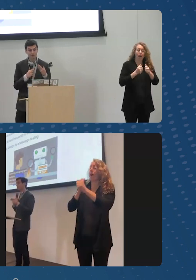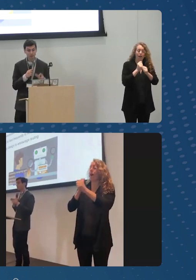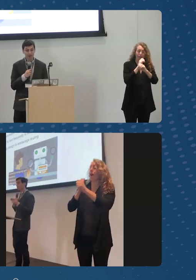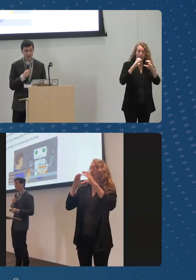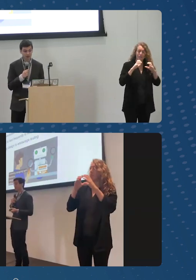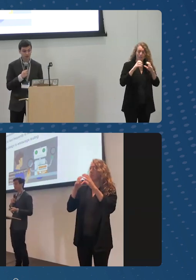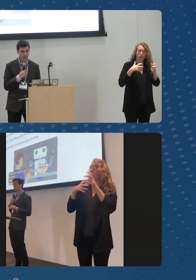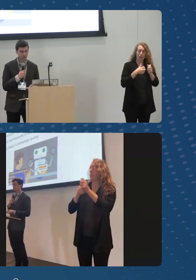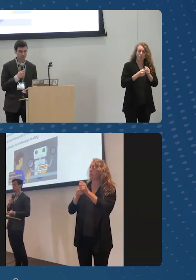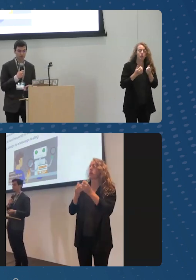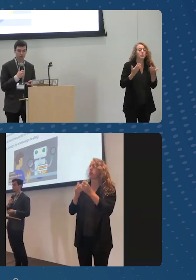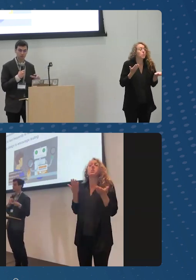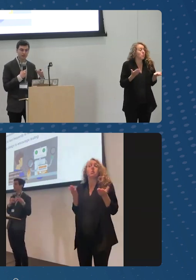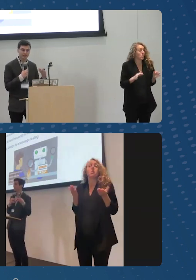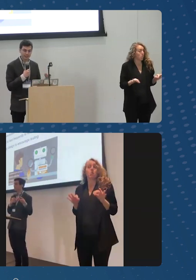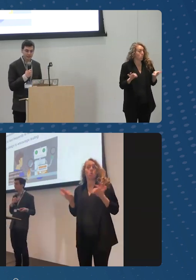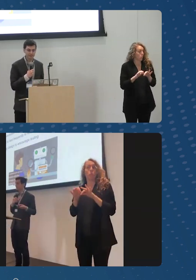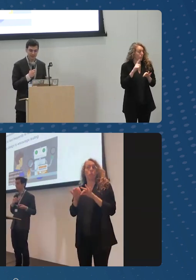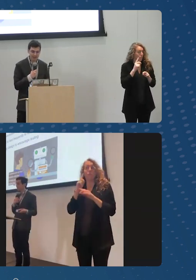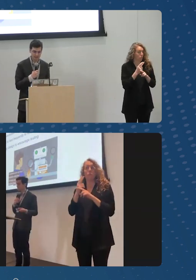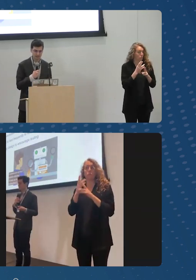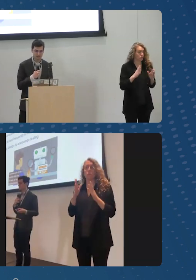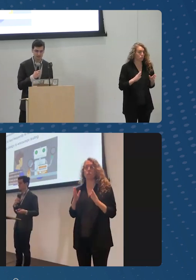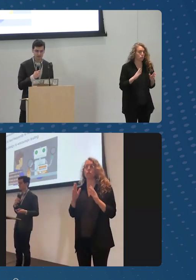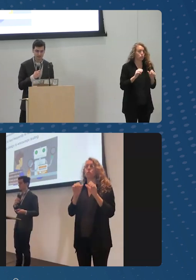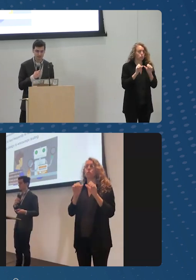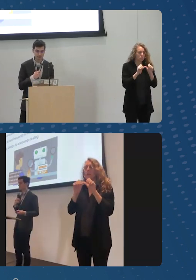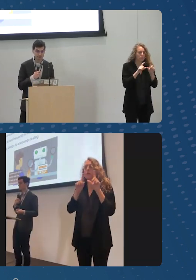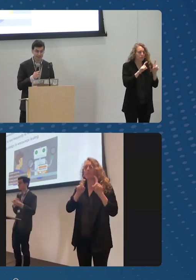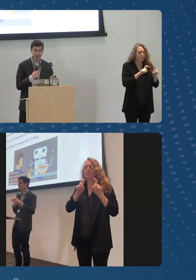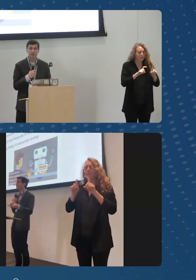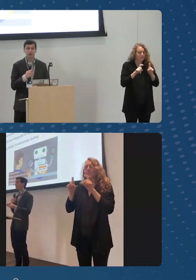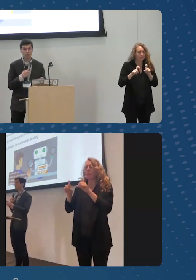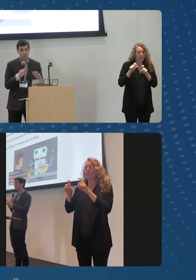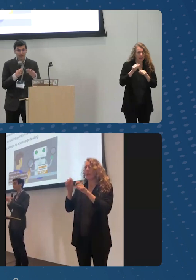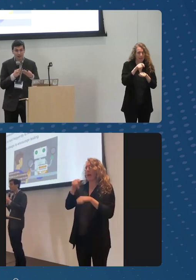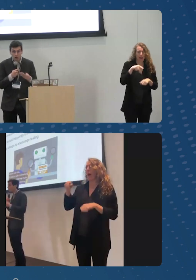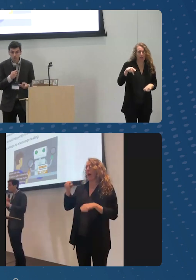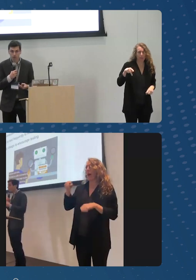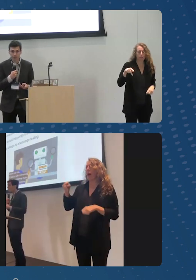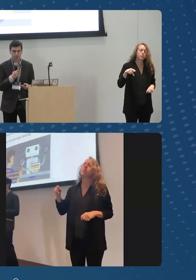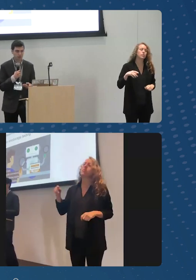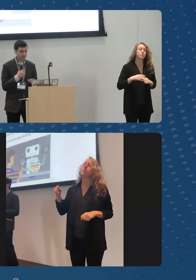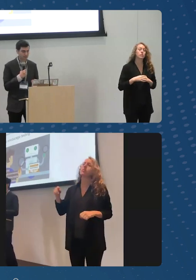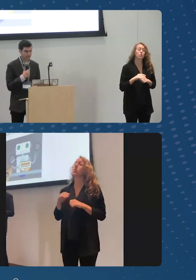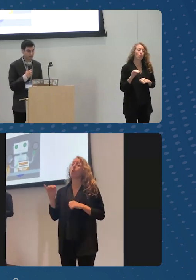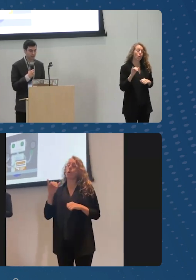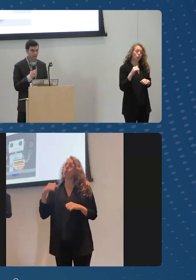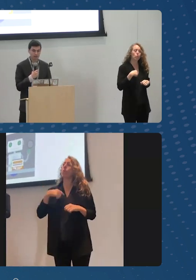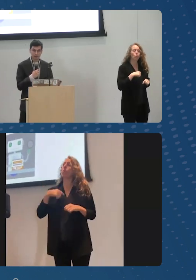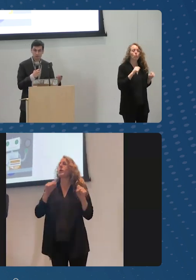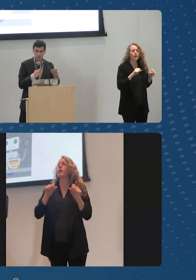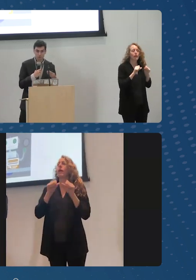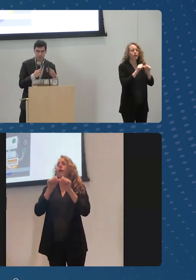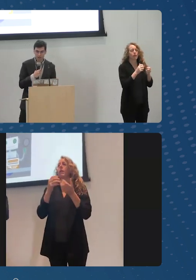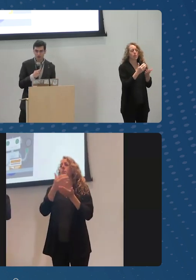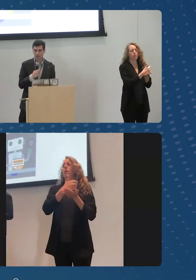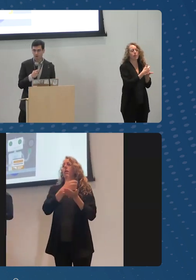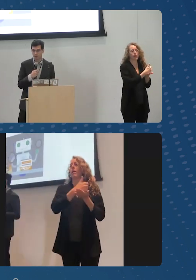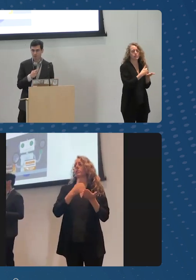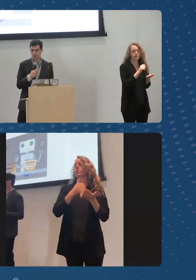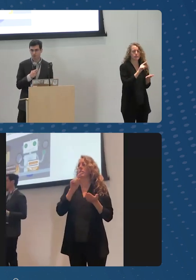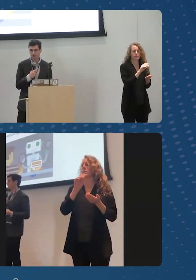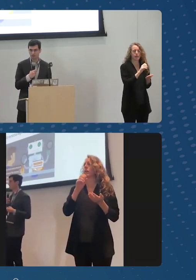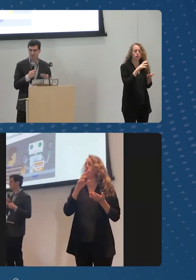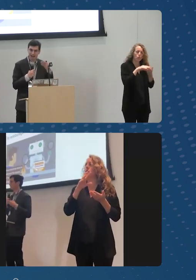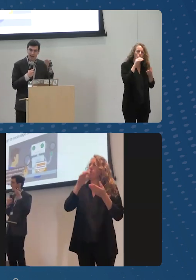it may be critical for users to keep testing these applications, and then we can also keep collecting data to learn